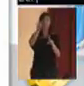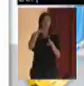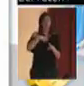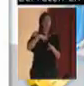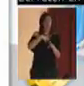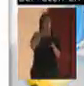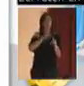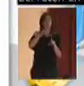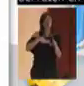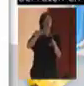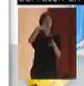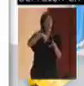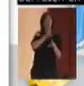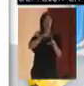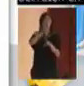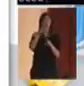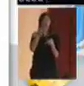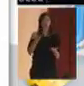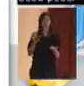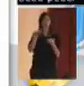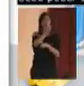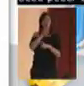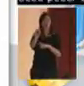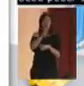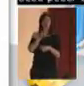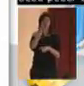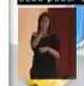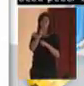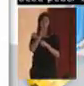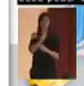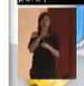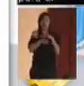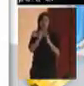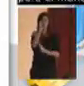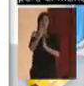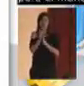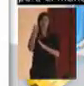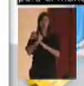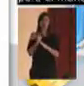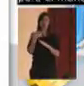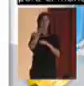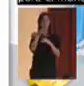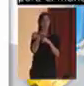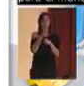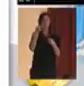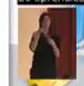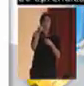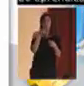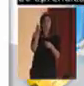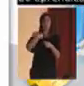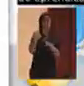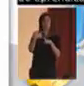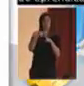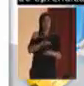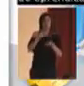quick access keys. So we have to offer this quick